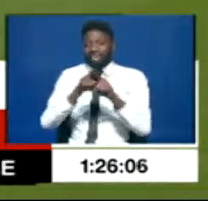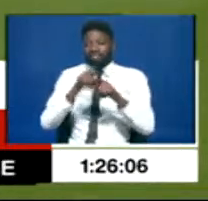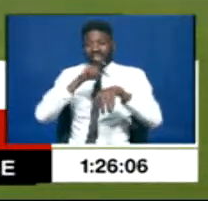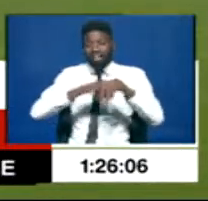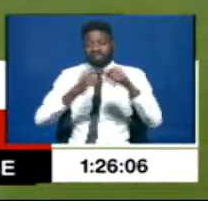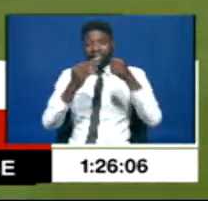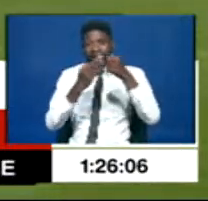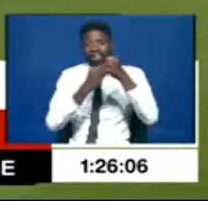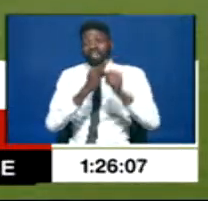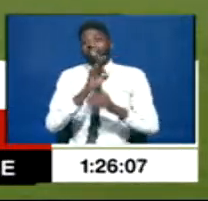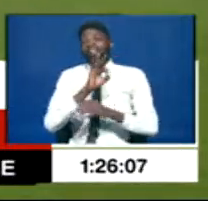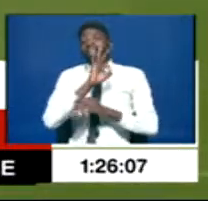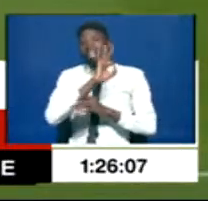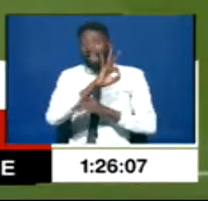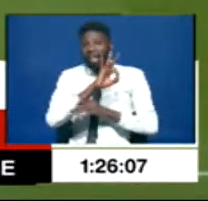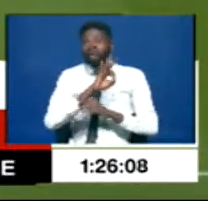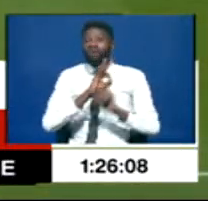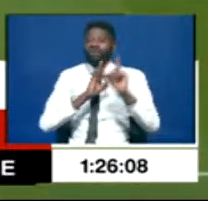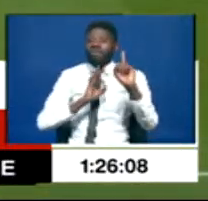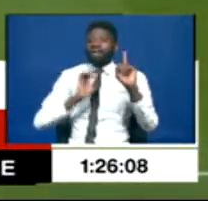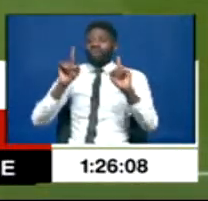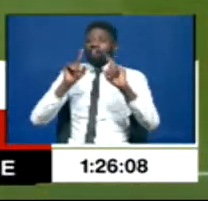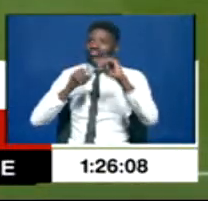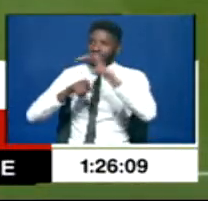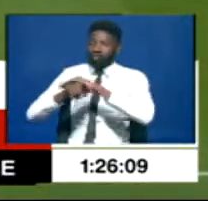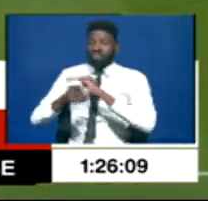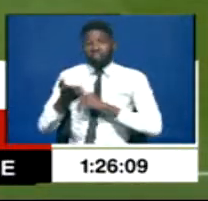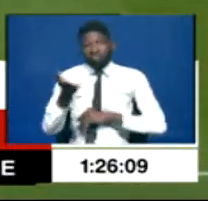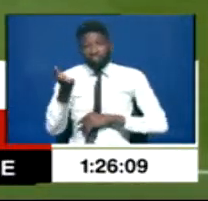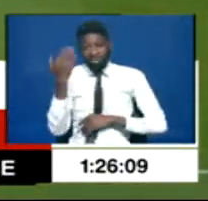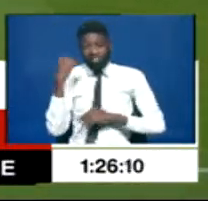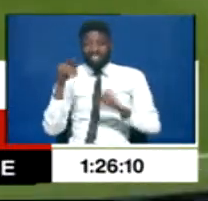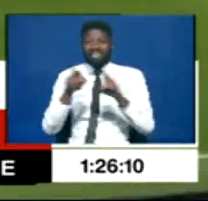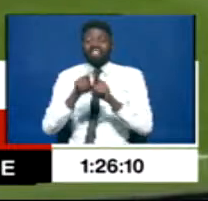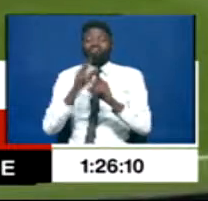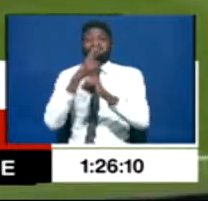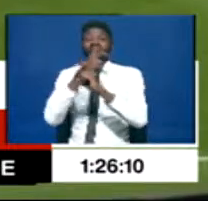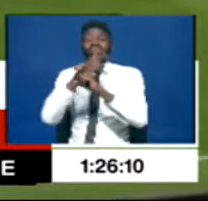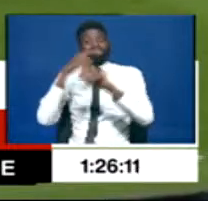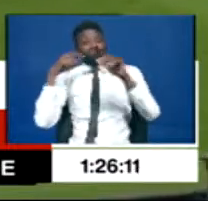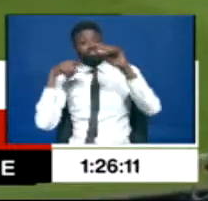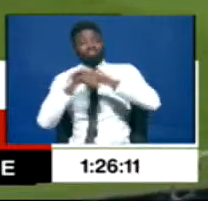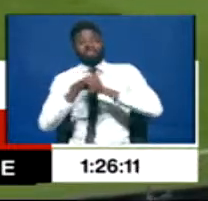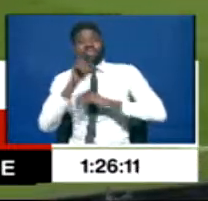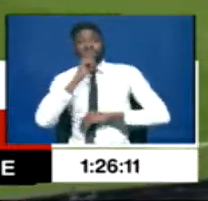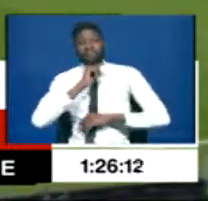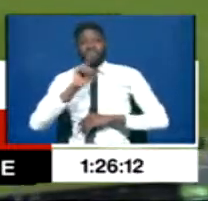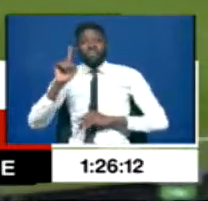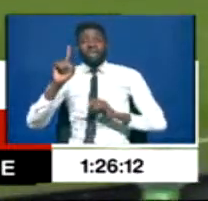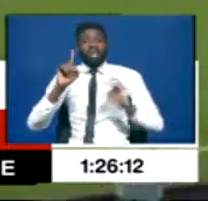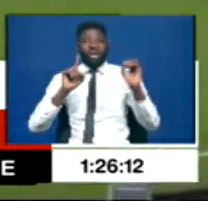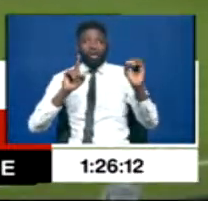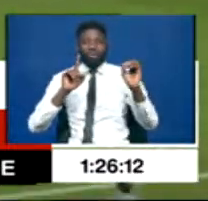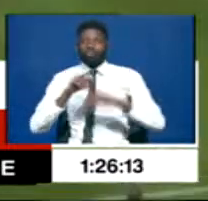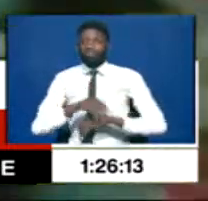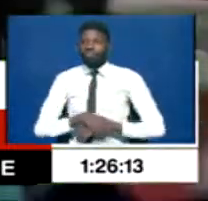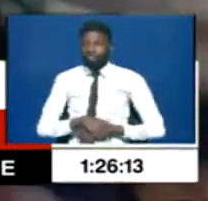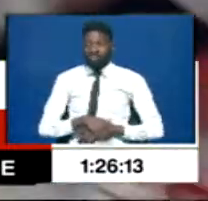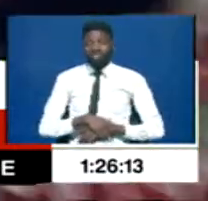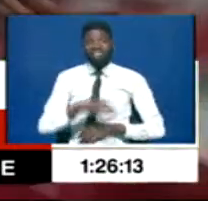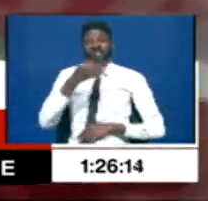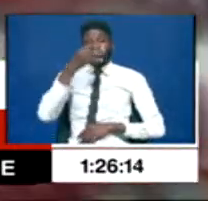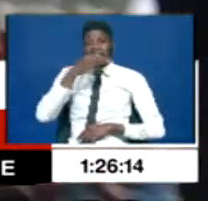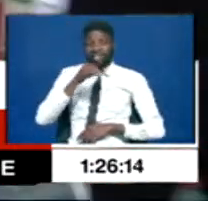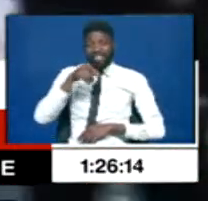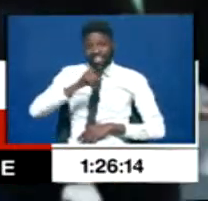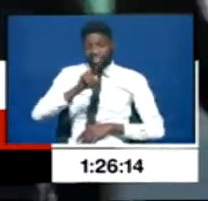City striker Andreas Weimann had earlier scored his first international goal to threaten an upset. France has just 2 points from 3 Group A